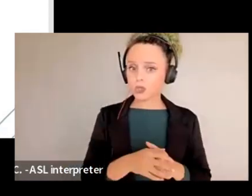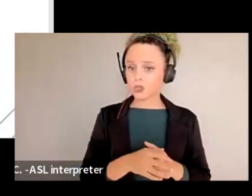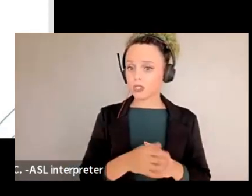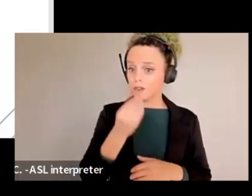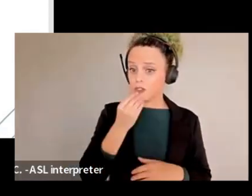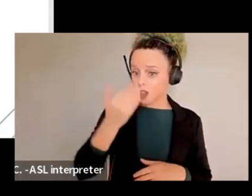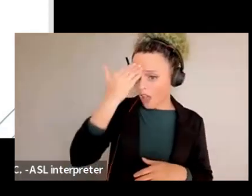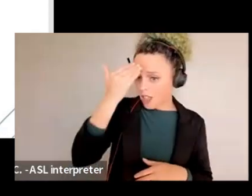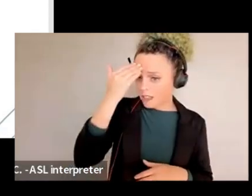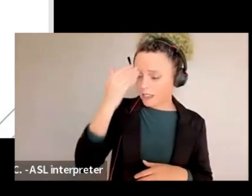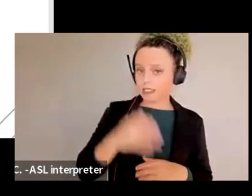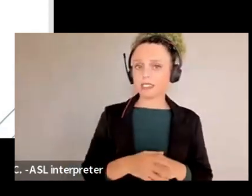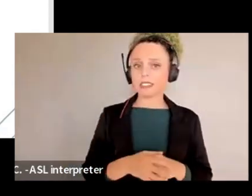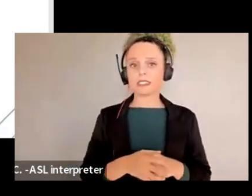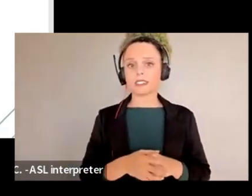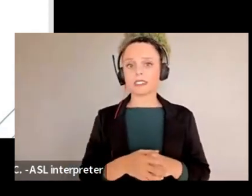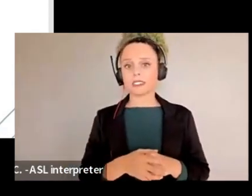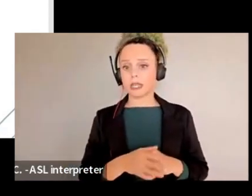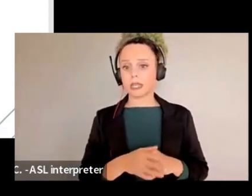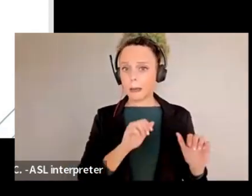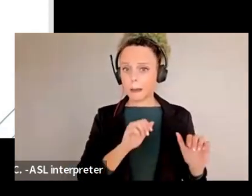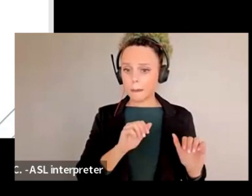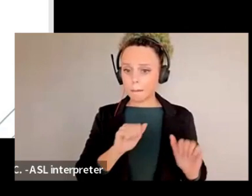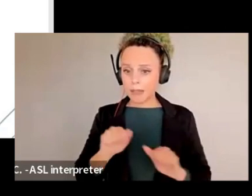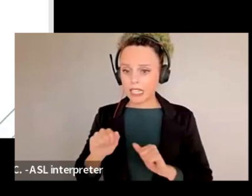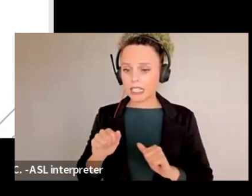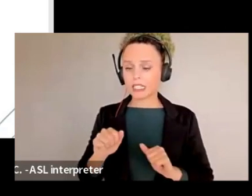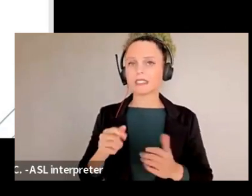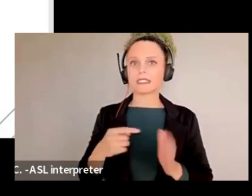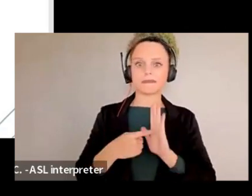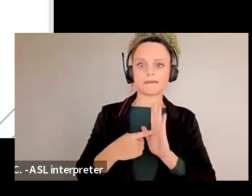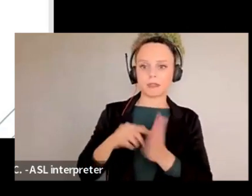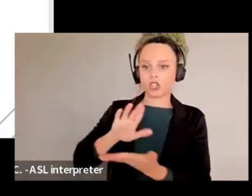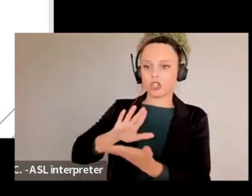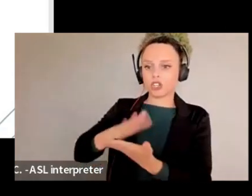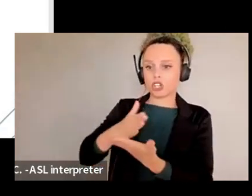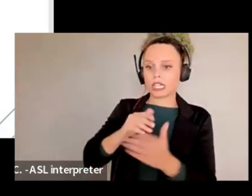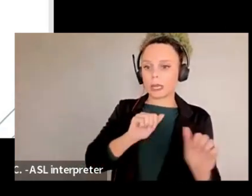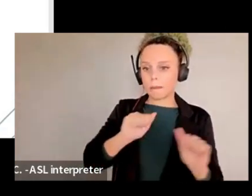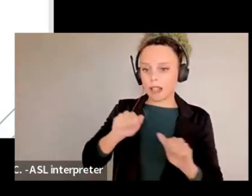we're still humans. And the things like access to food,